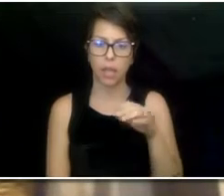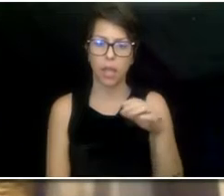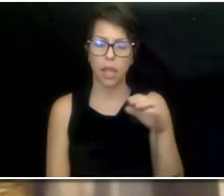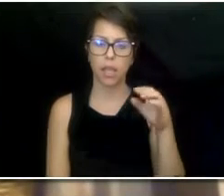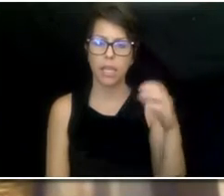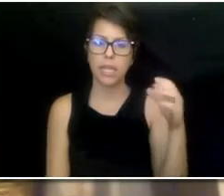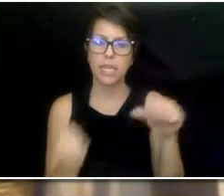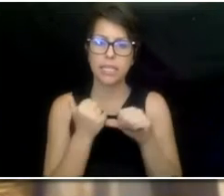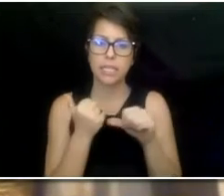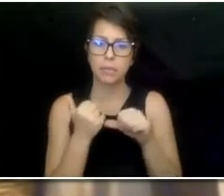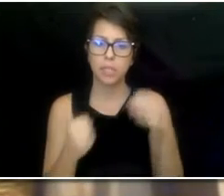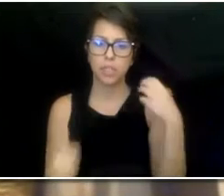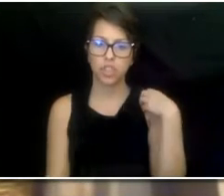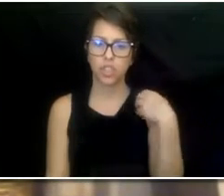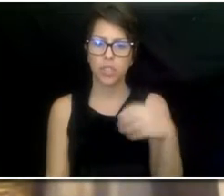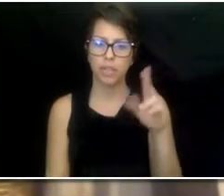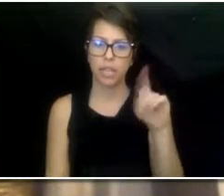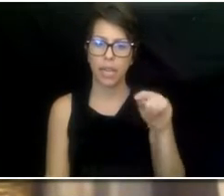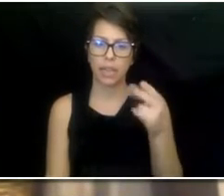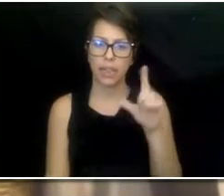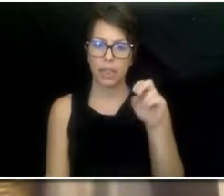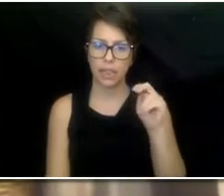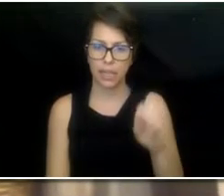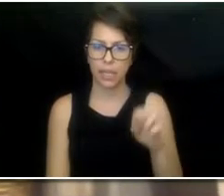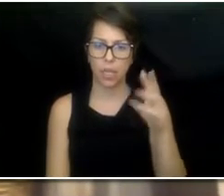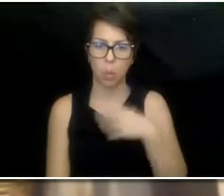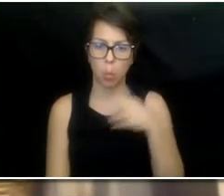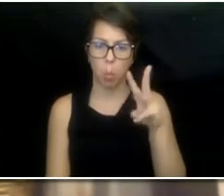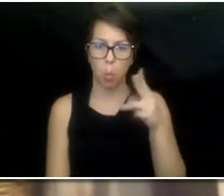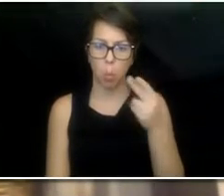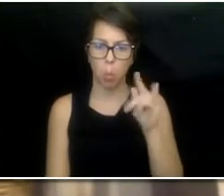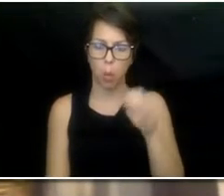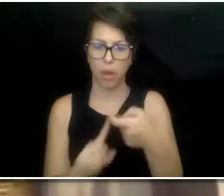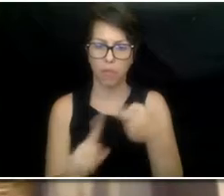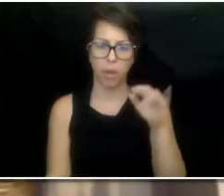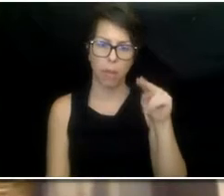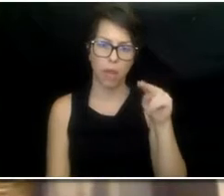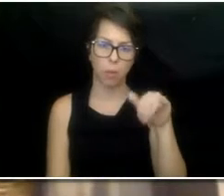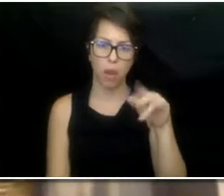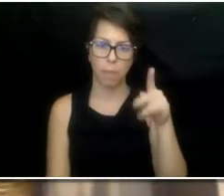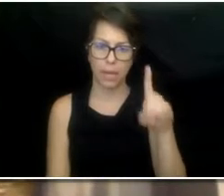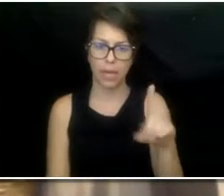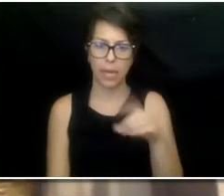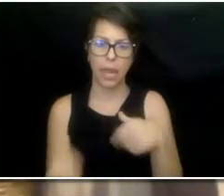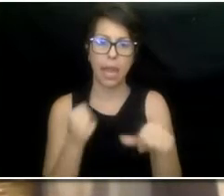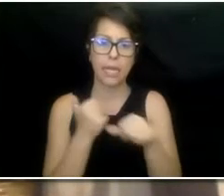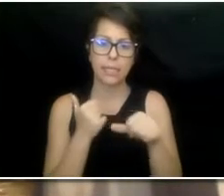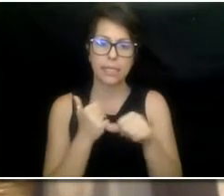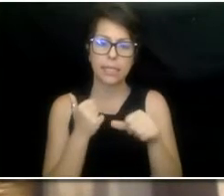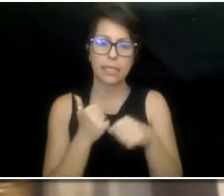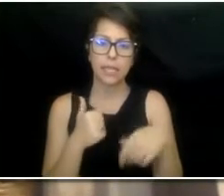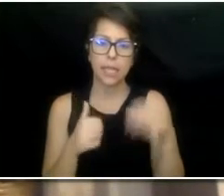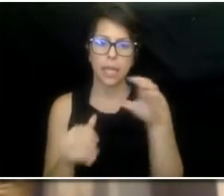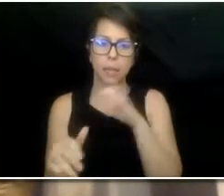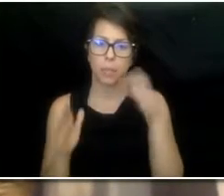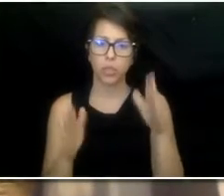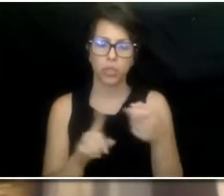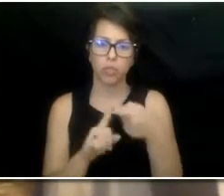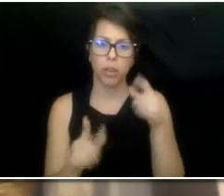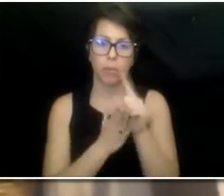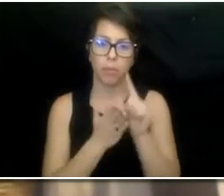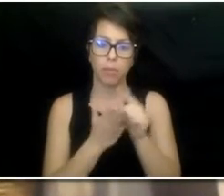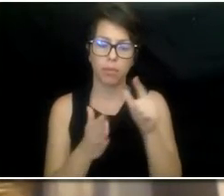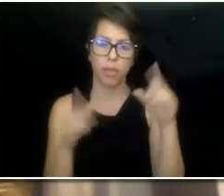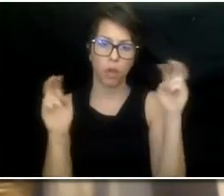camera I will deliver the oath and then name you individually do you do you affirm to tell the truth the whole